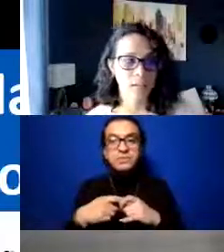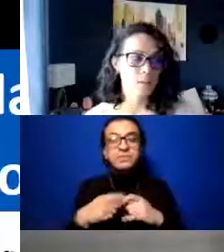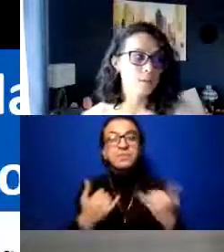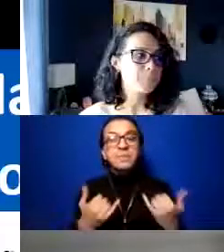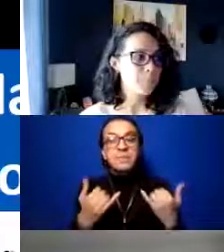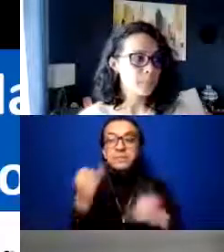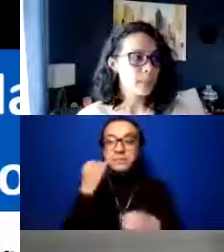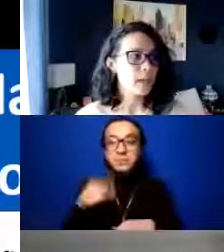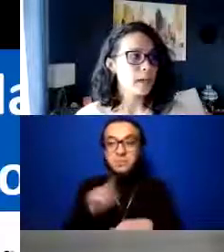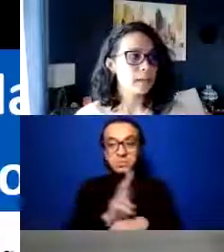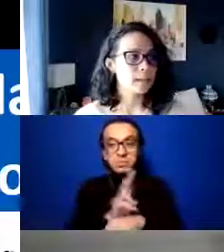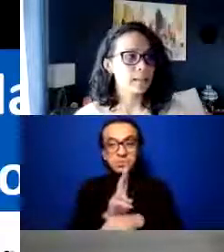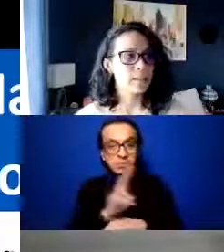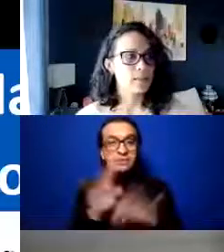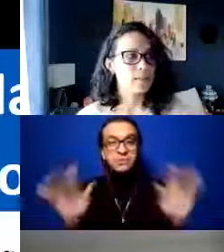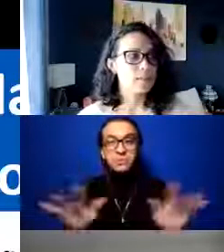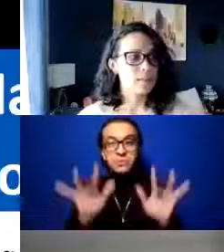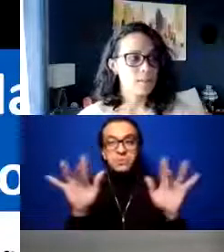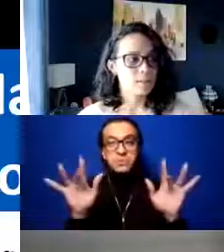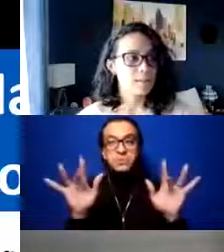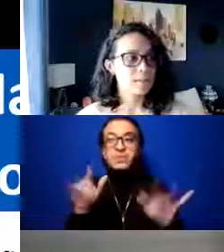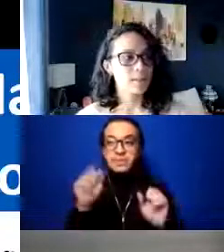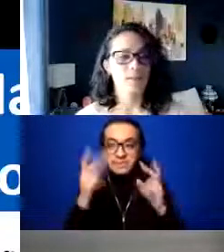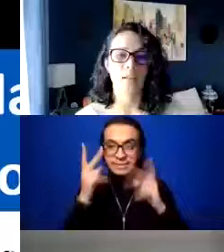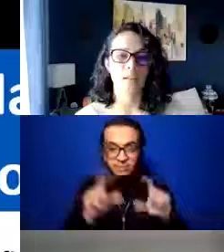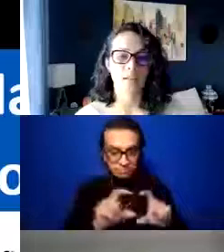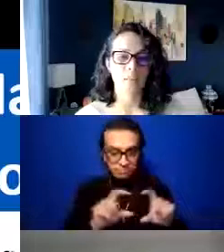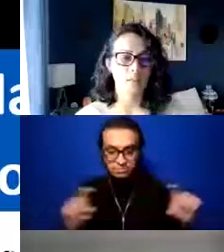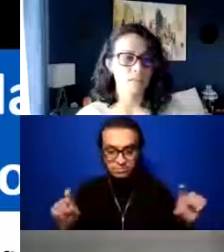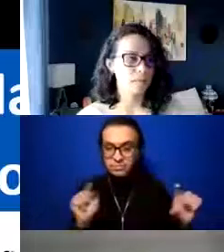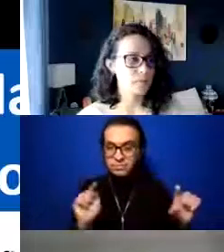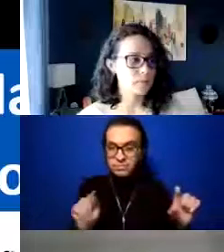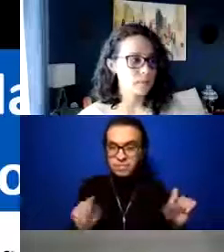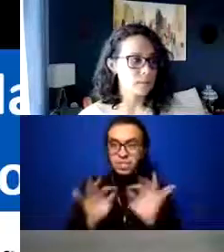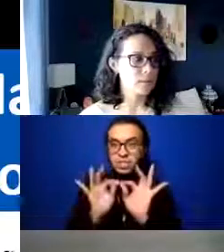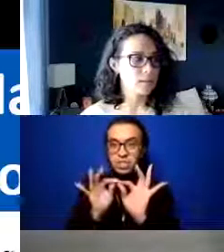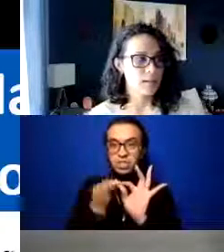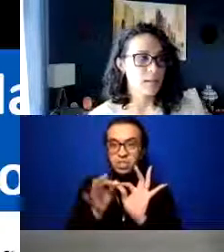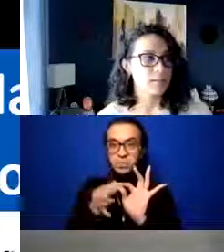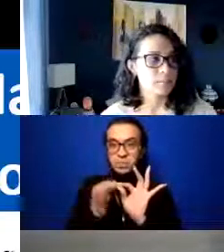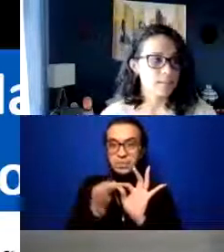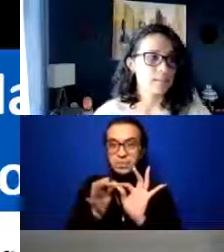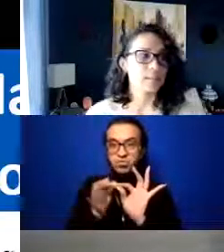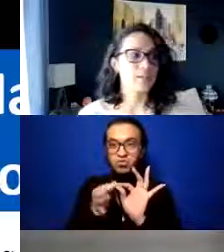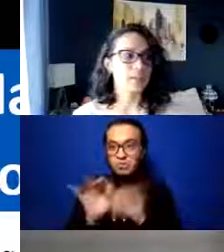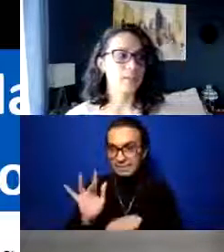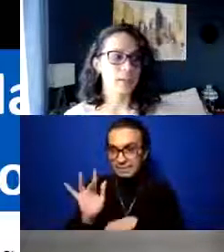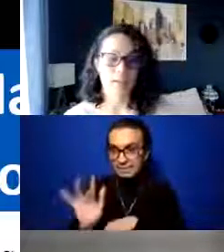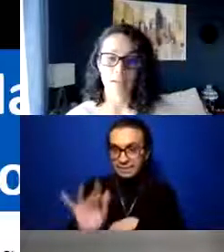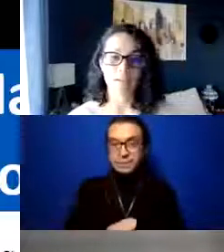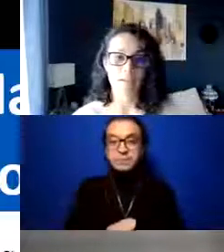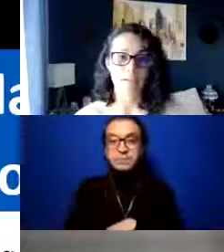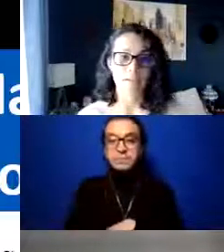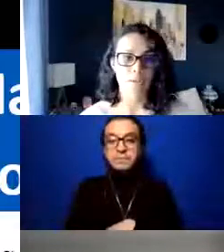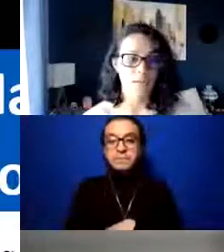using a computer, click the interpretation button. It's located at the bottom of your screen. And then please click the language you'd like